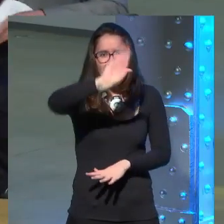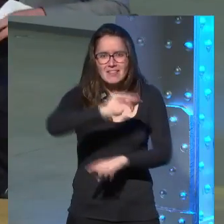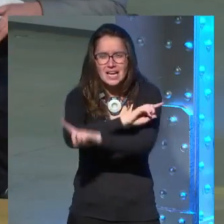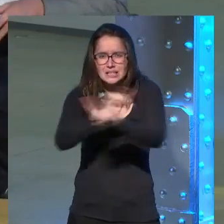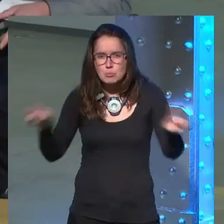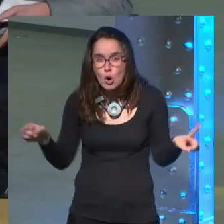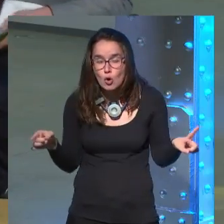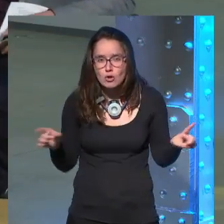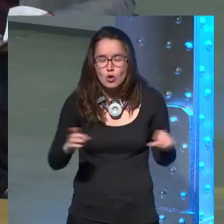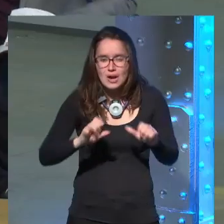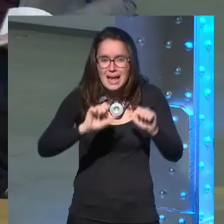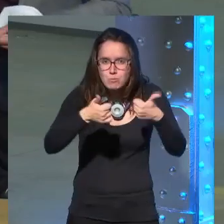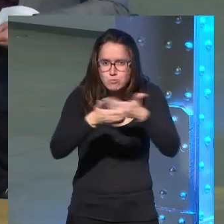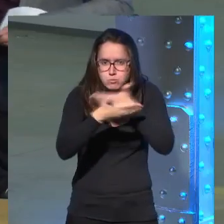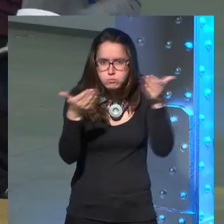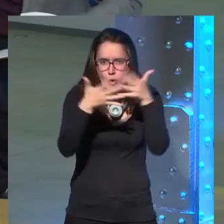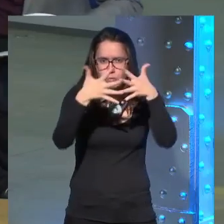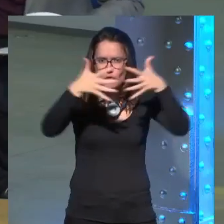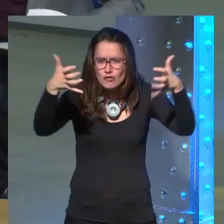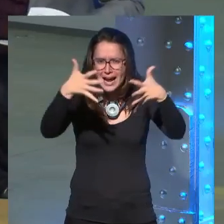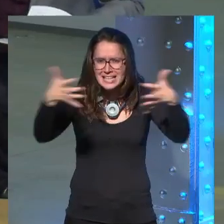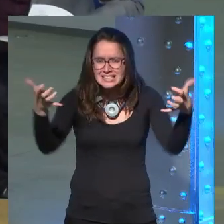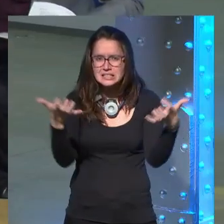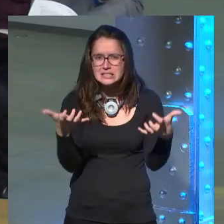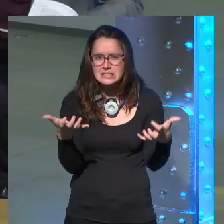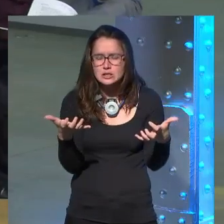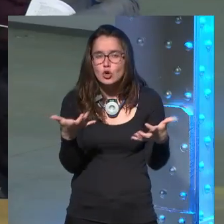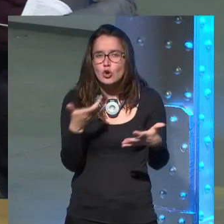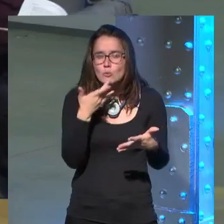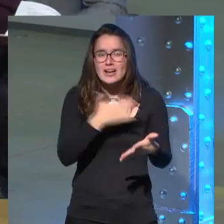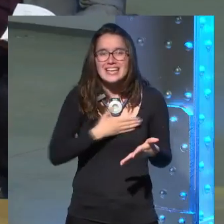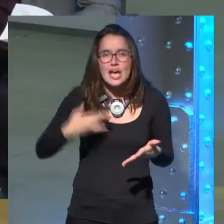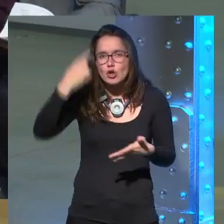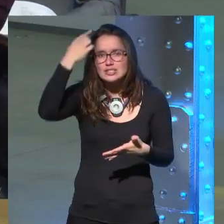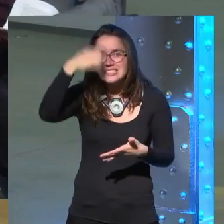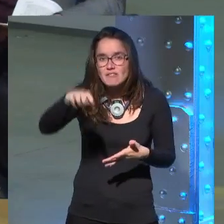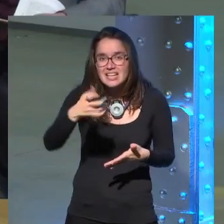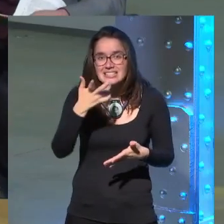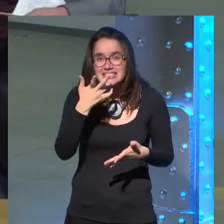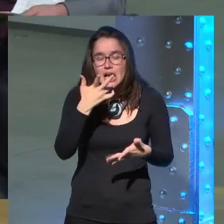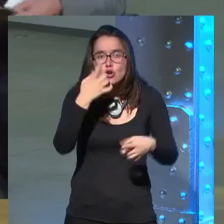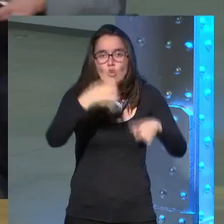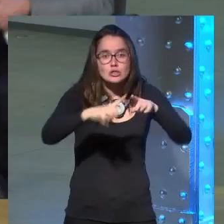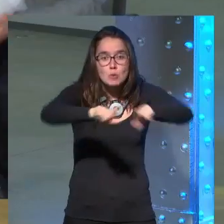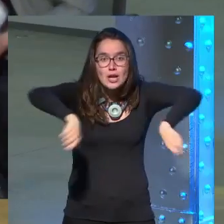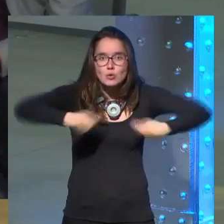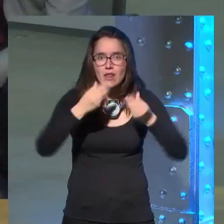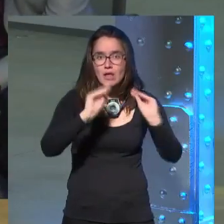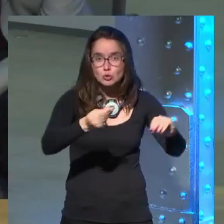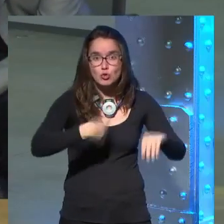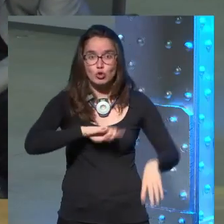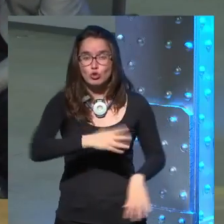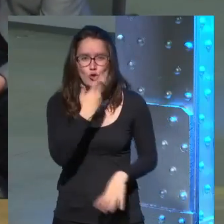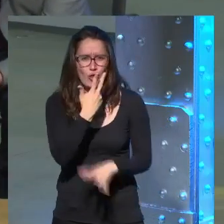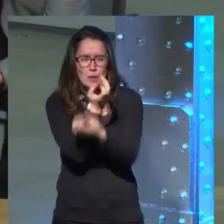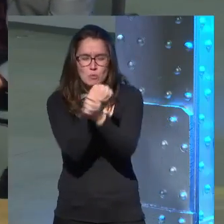that is there anything that we cannot explain or understand, or I want to know whether there are things that